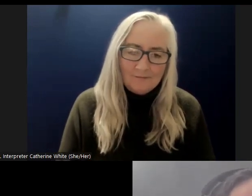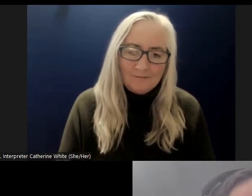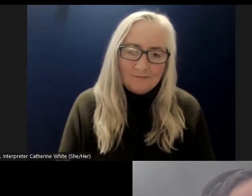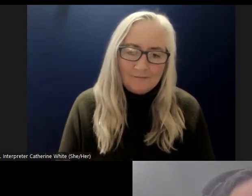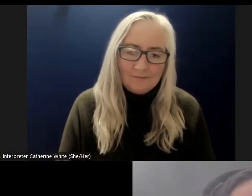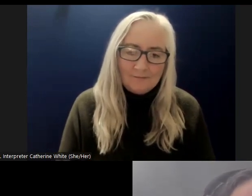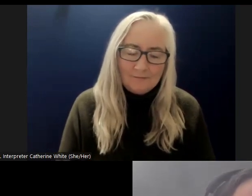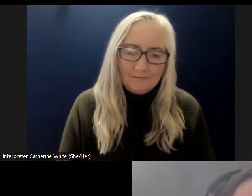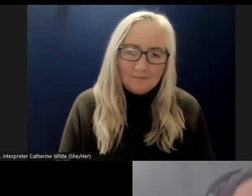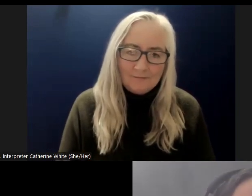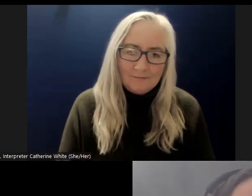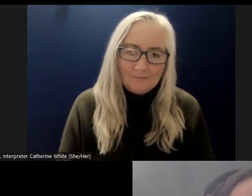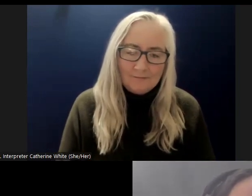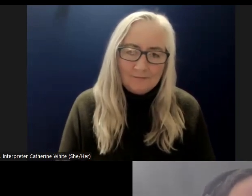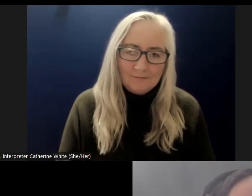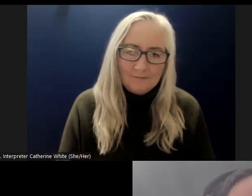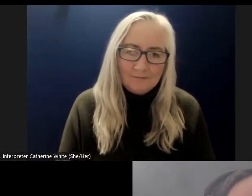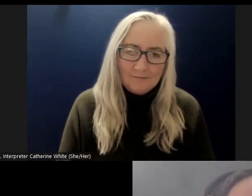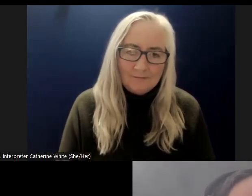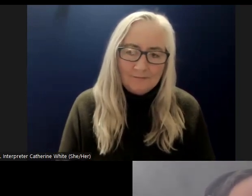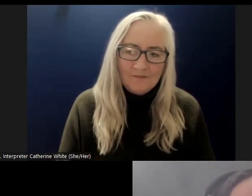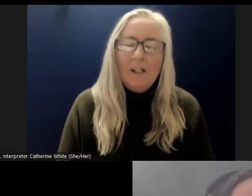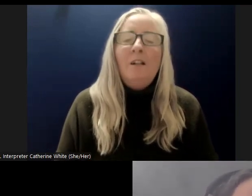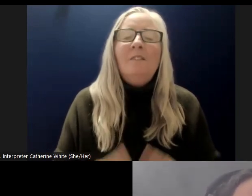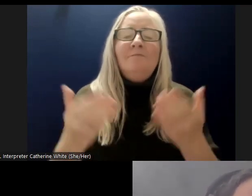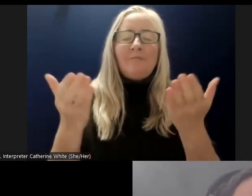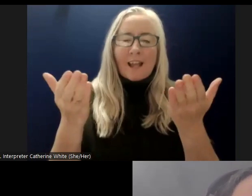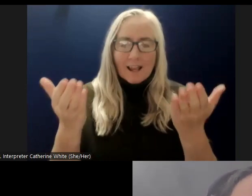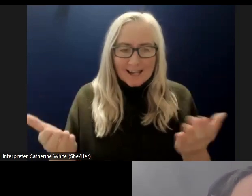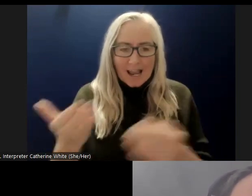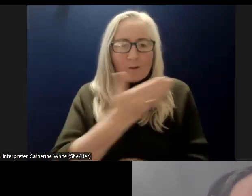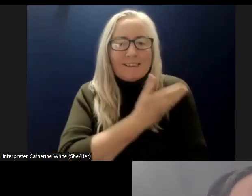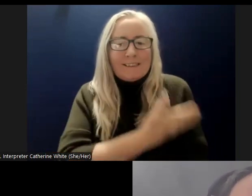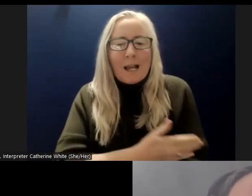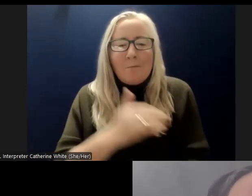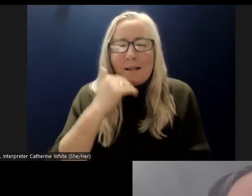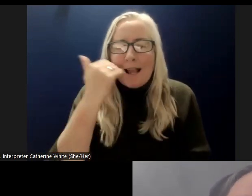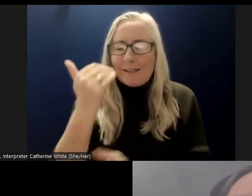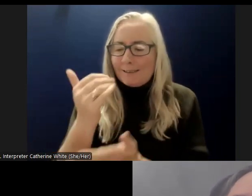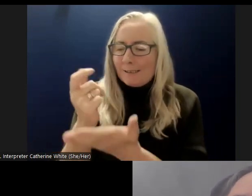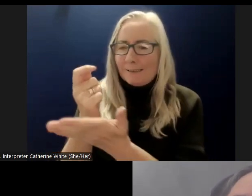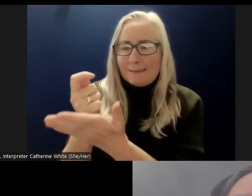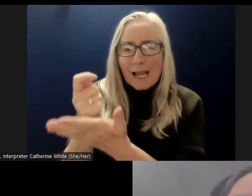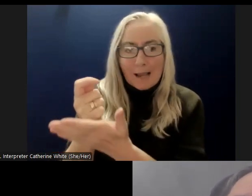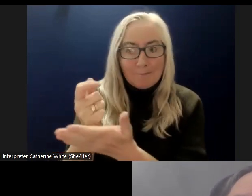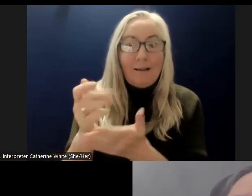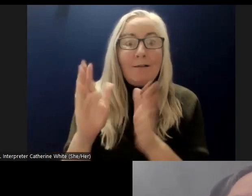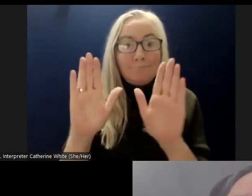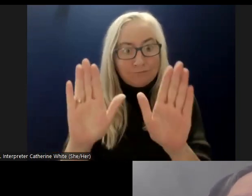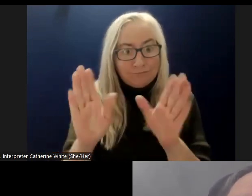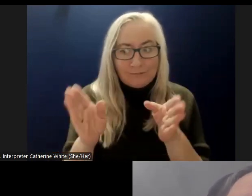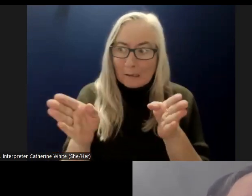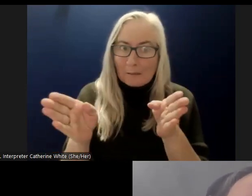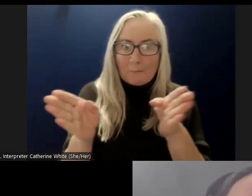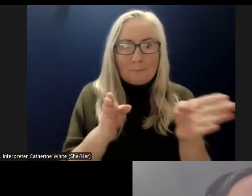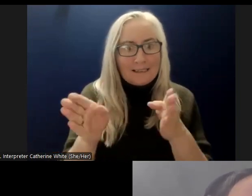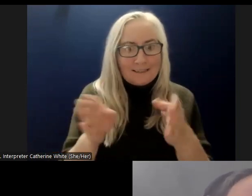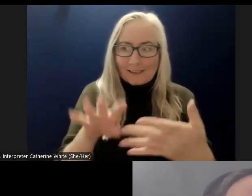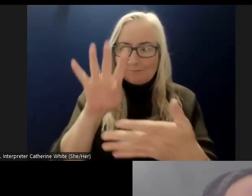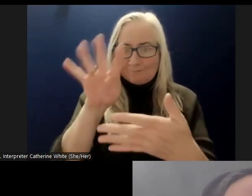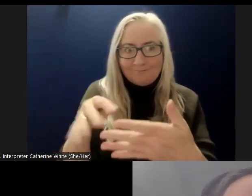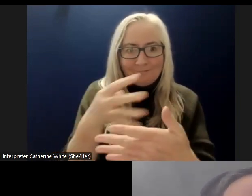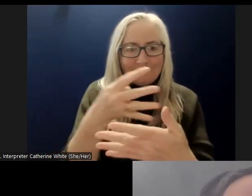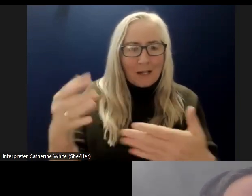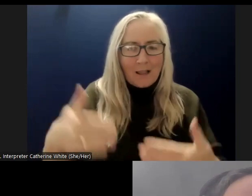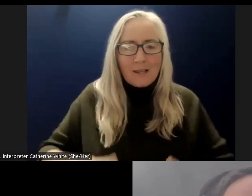Okay. We might get started in the interest of time because we have a very busy schedule this morning for the